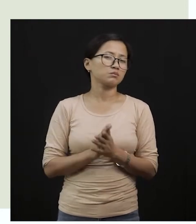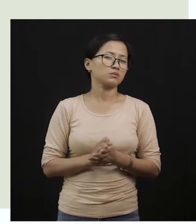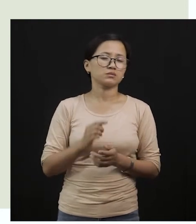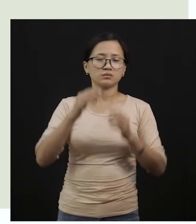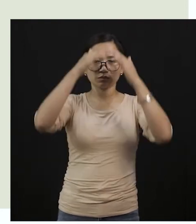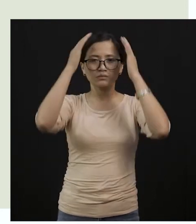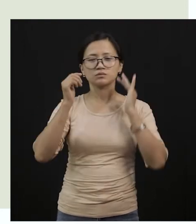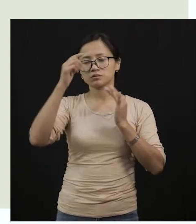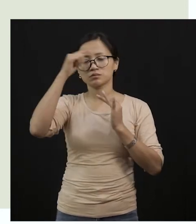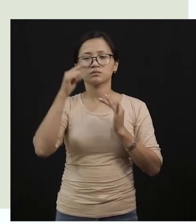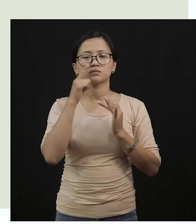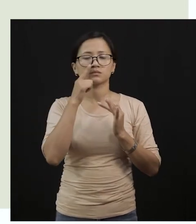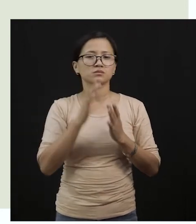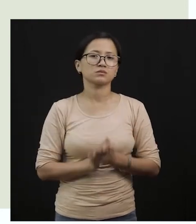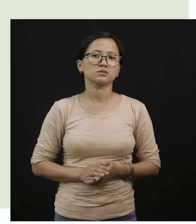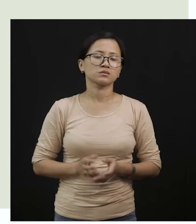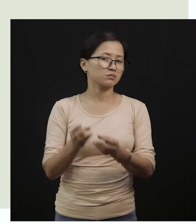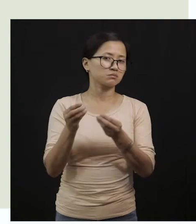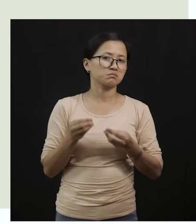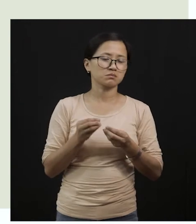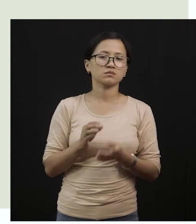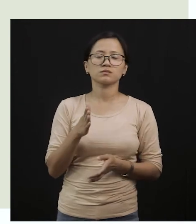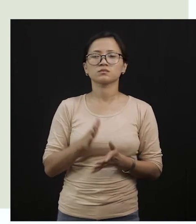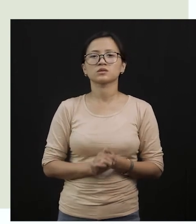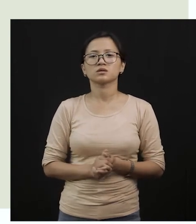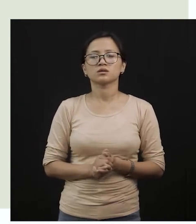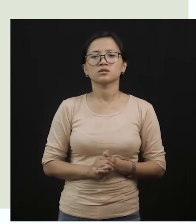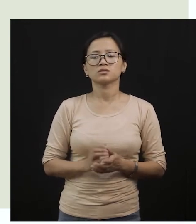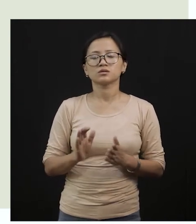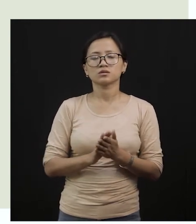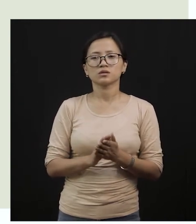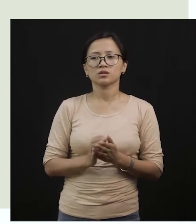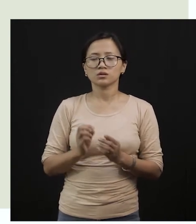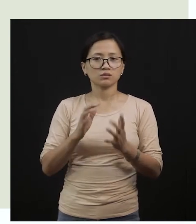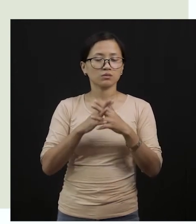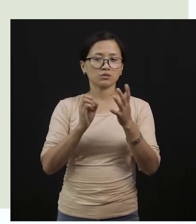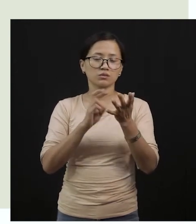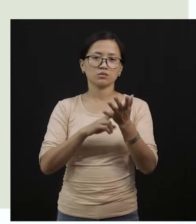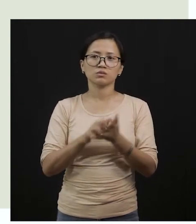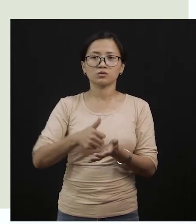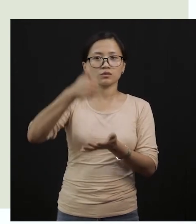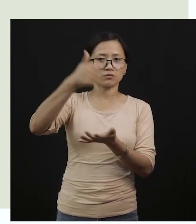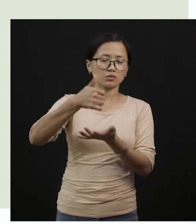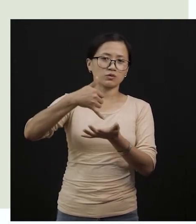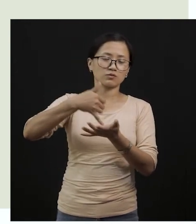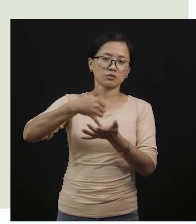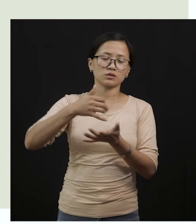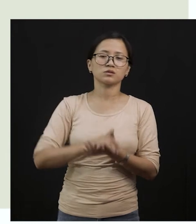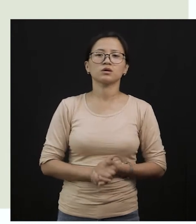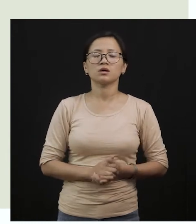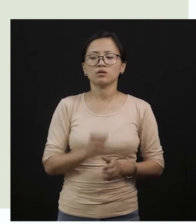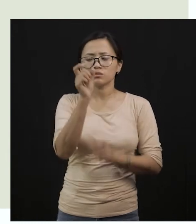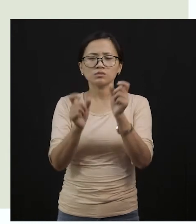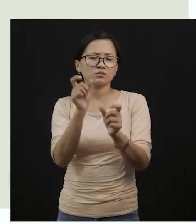Teresa did not expect anything. Though she did not expect, she won a lot of prizes, okay? She won a lot of prizes because people